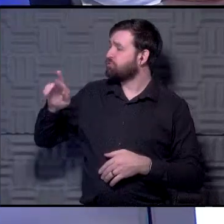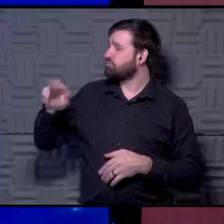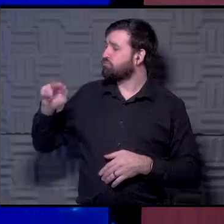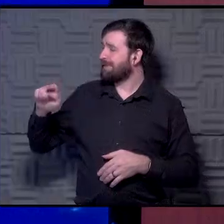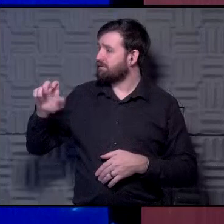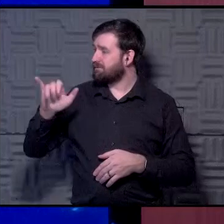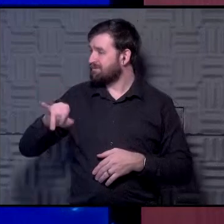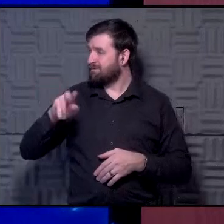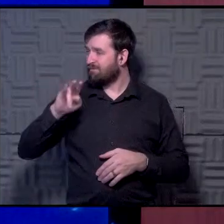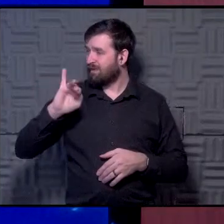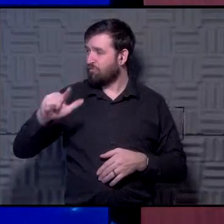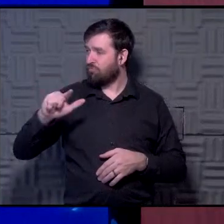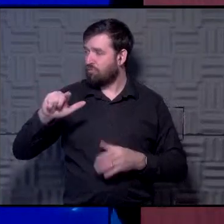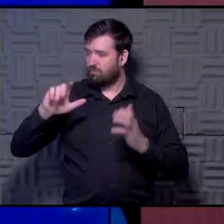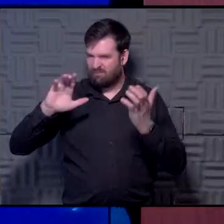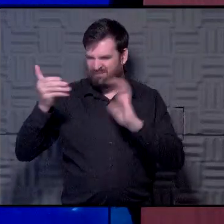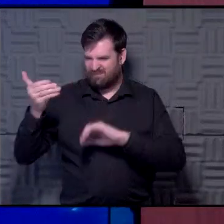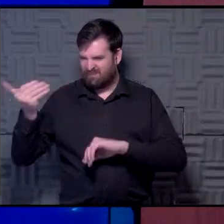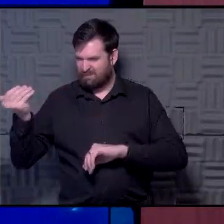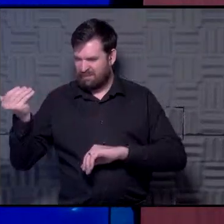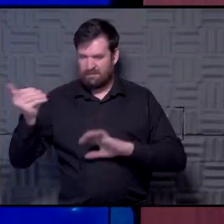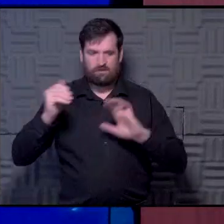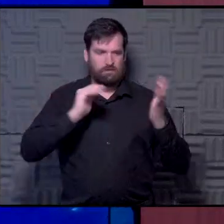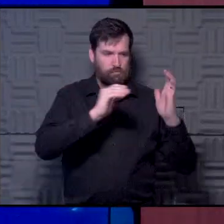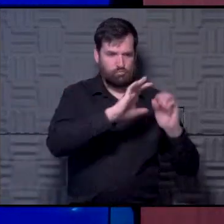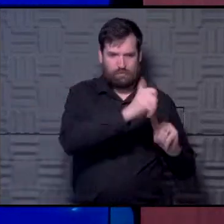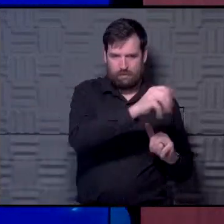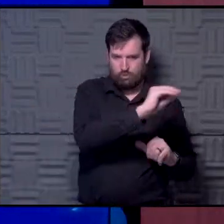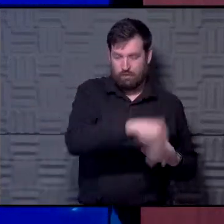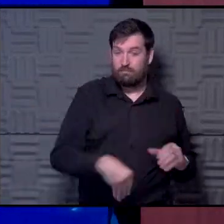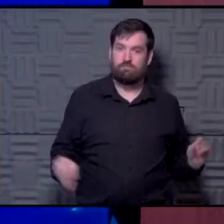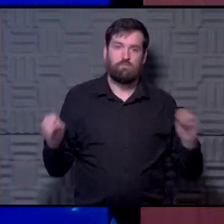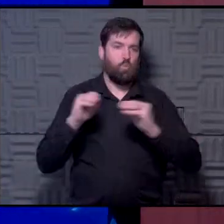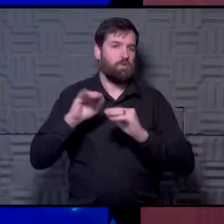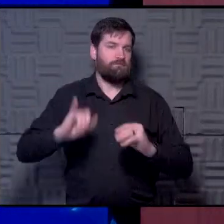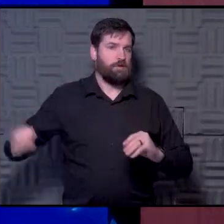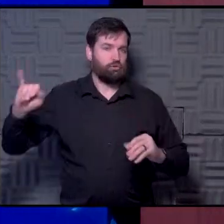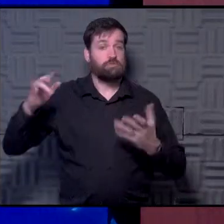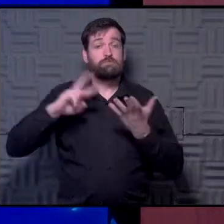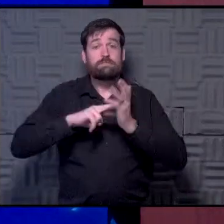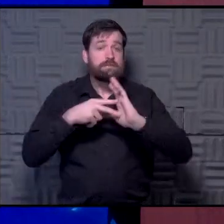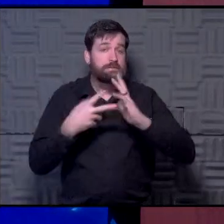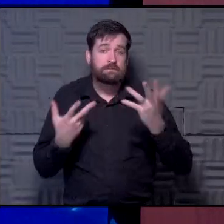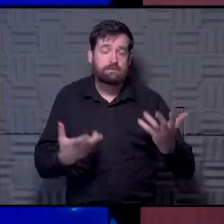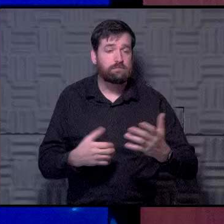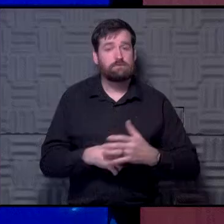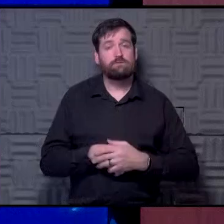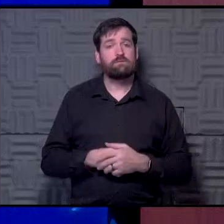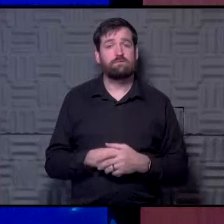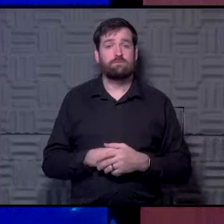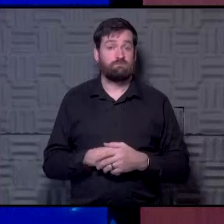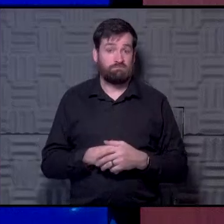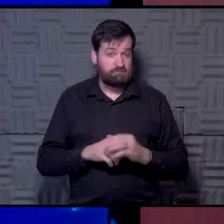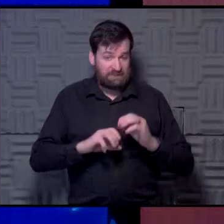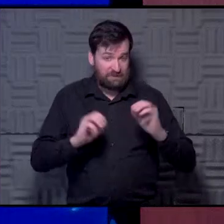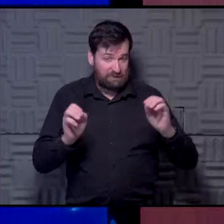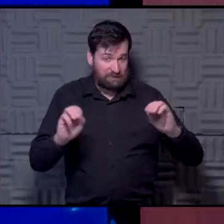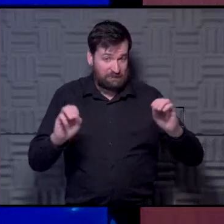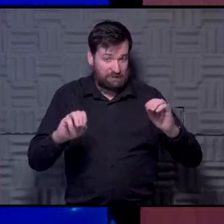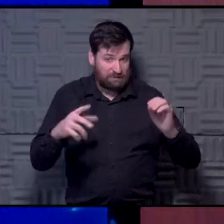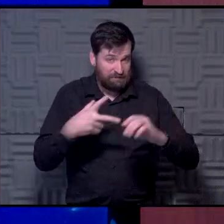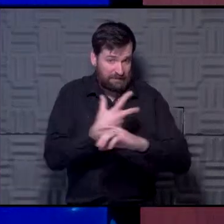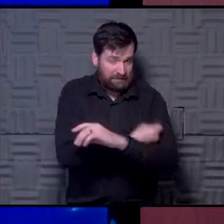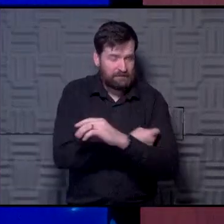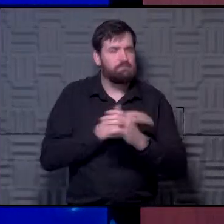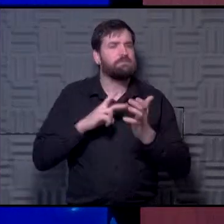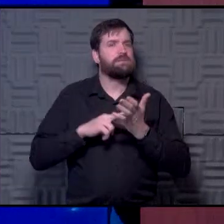variant appears to be 15% versus about 10%, so clearly more infectious. So what does that mean? Because you're not vaccinated yet by and large,